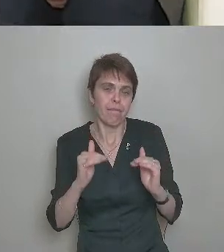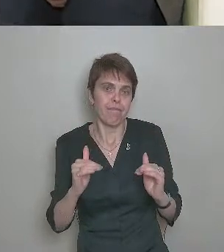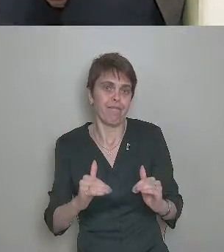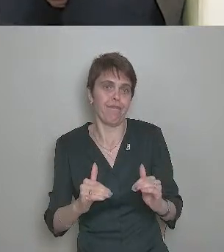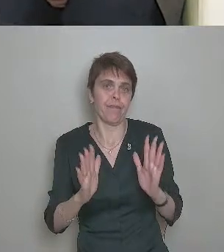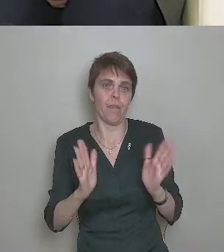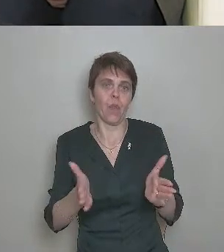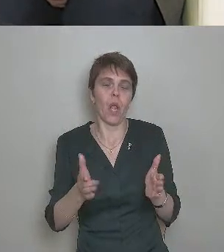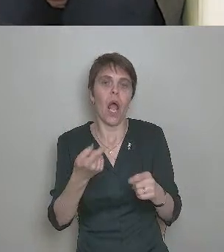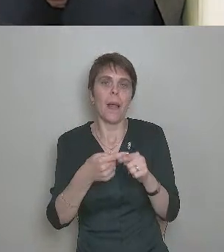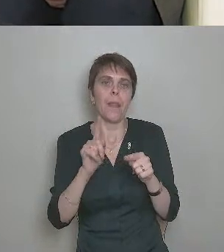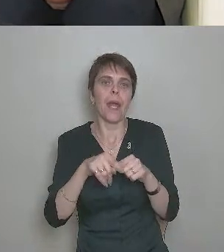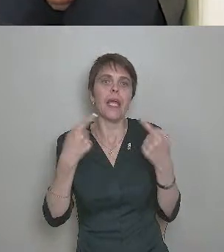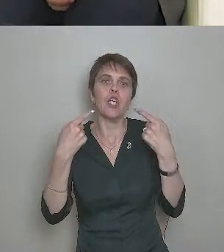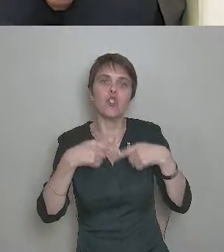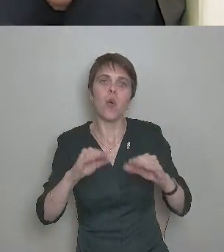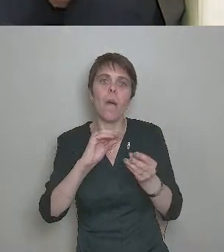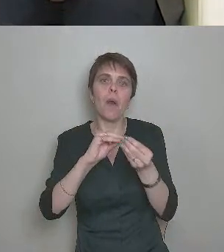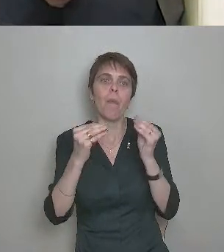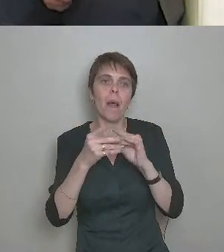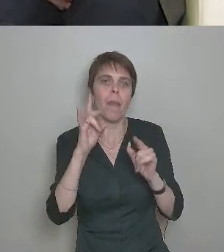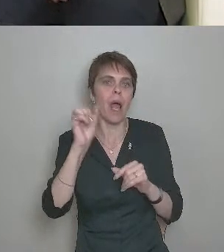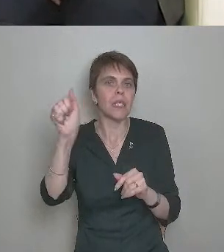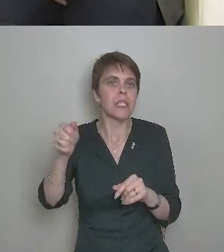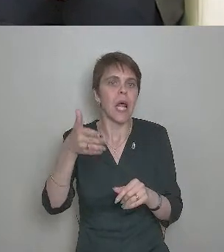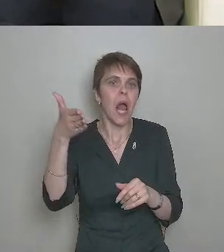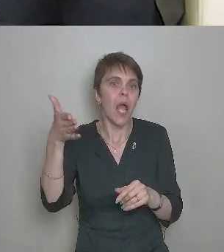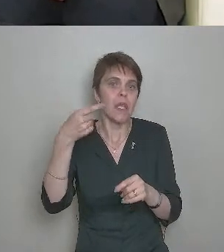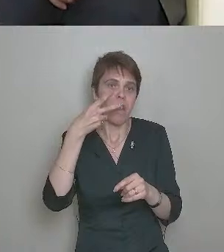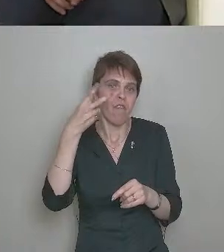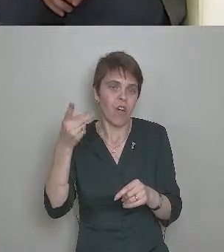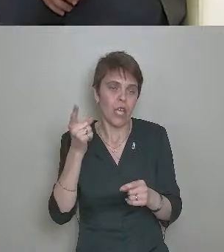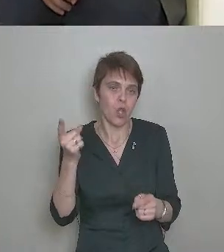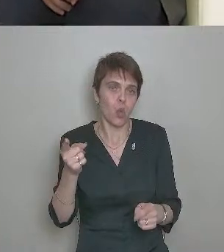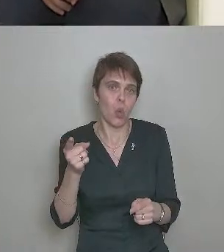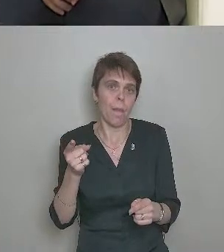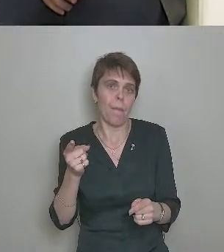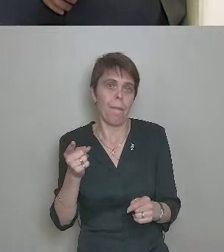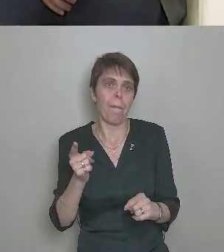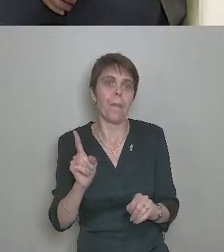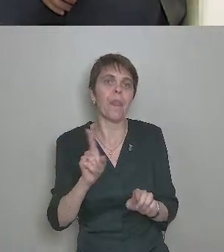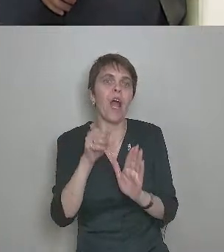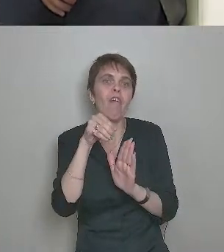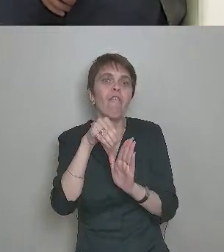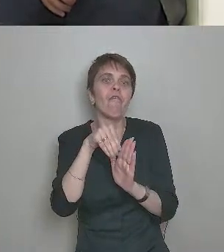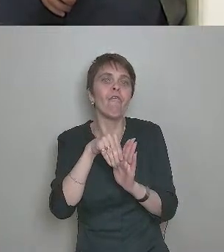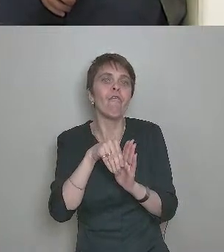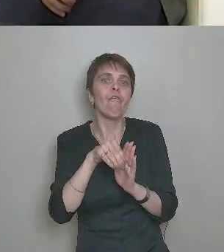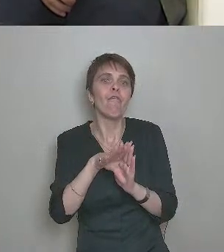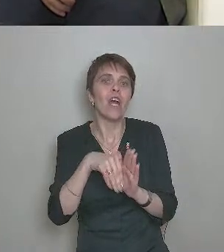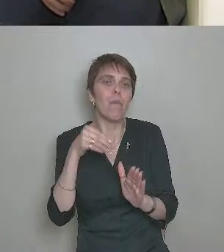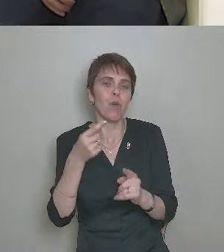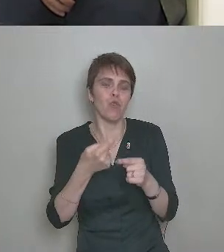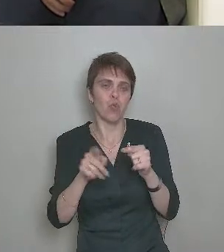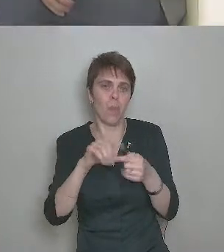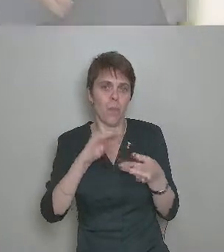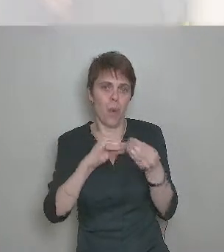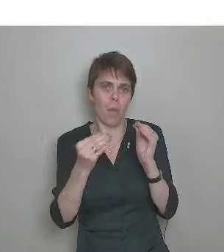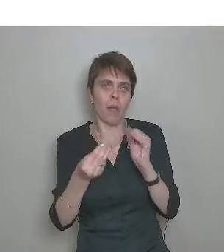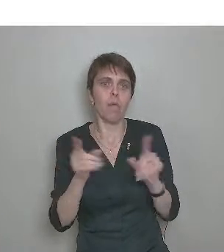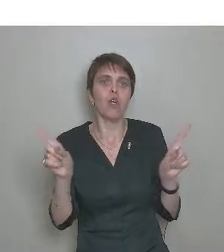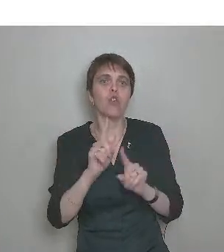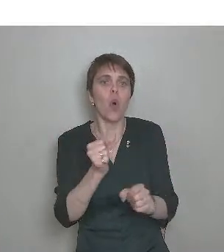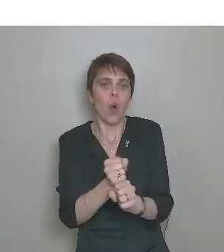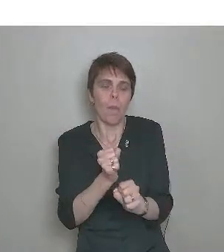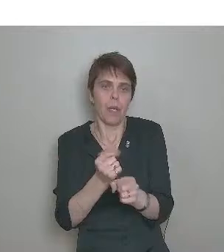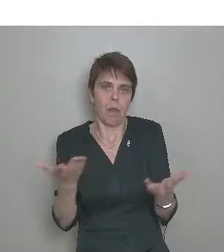be charged, etc. So people are not willing to run just to avoid all these complexities. There is another thing here,